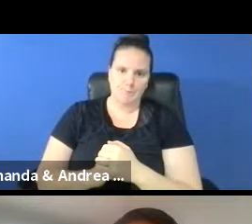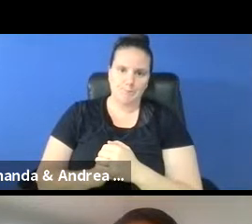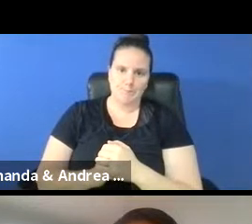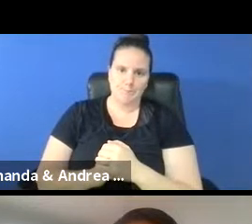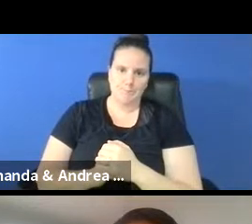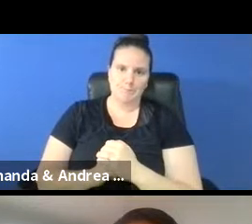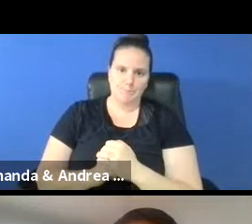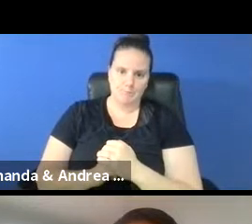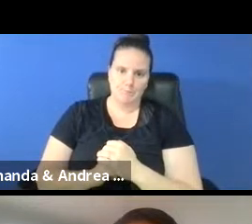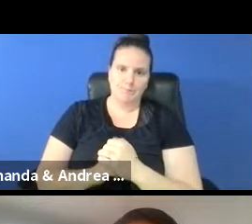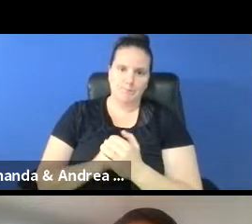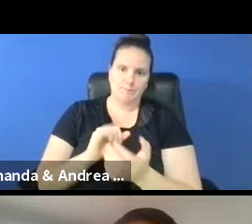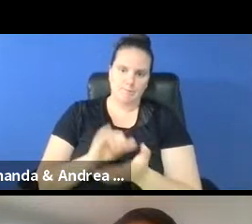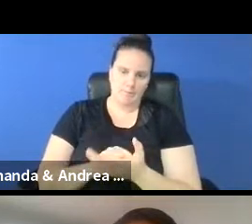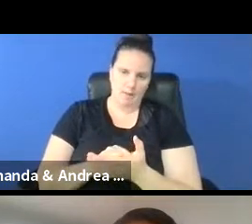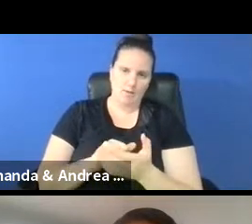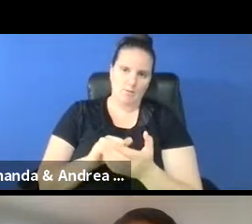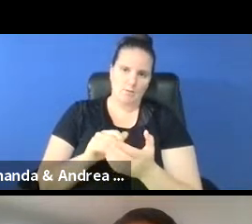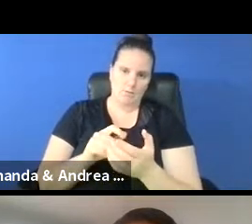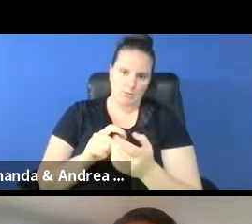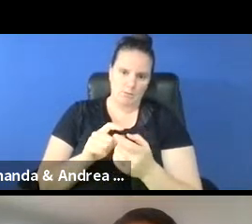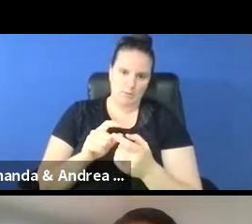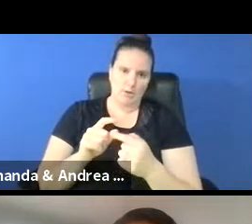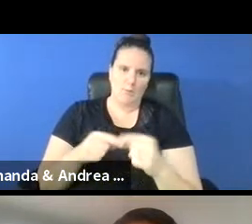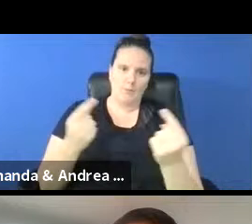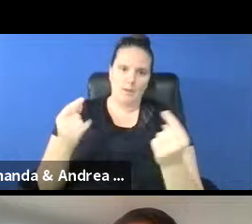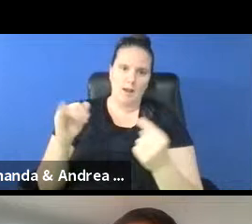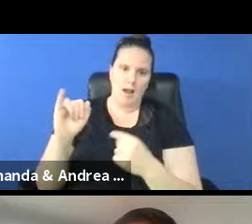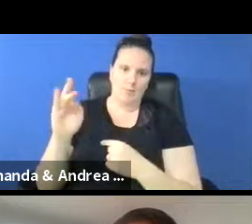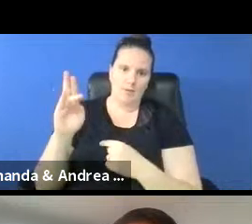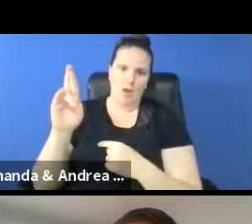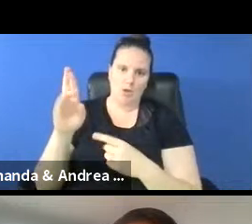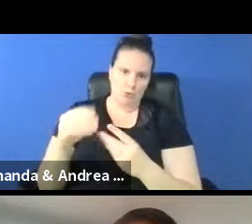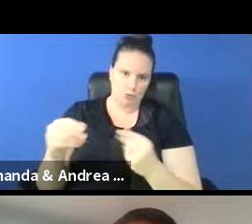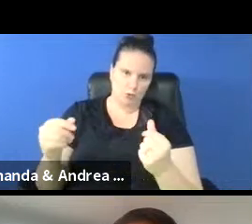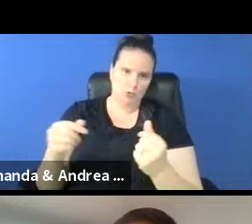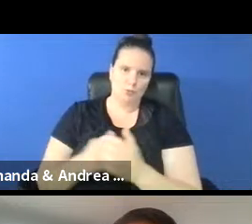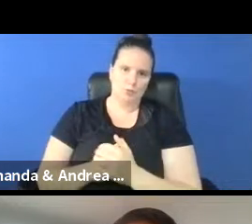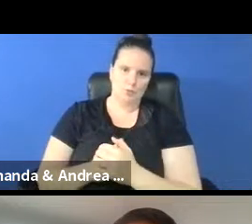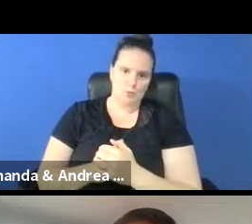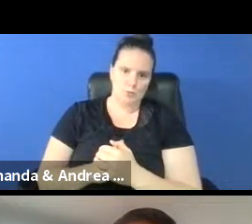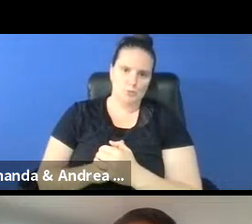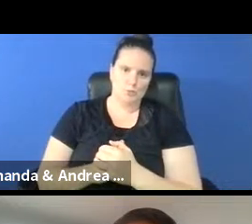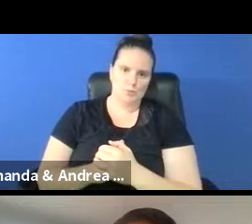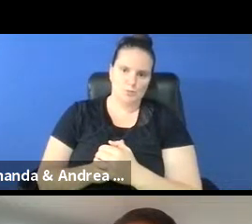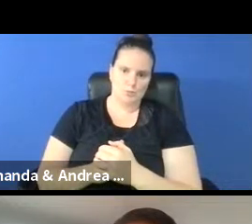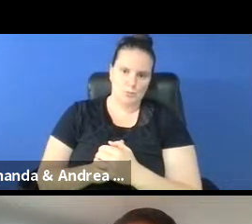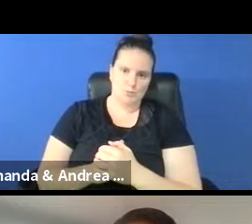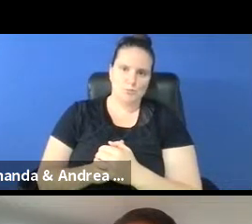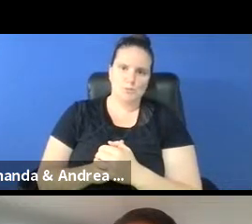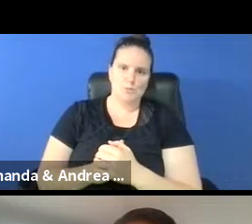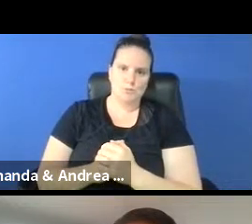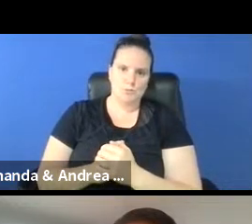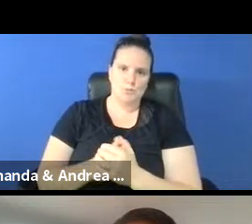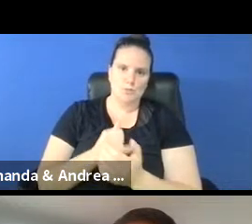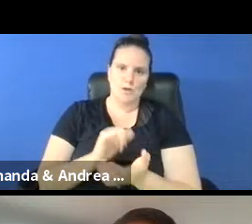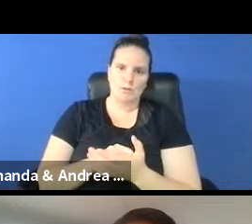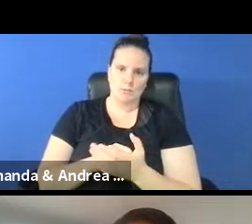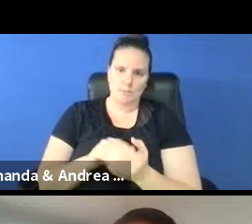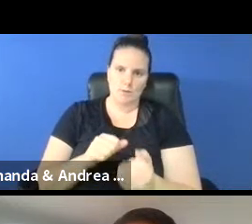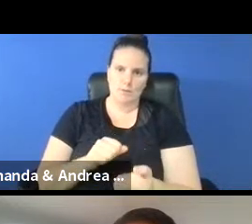compromise the IBR solution. That will be what we will put forward